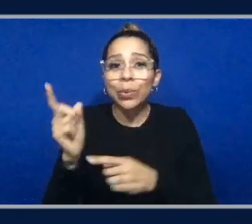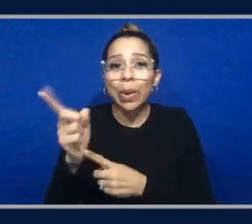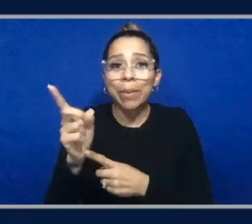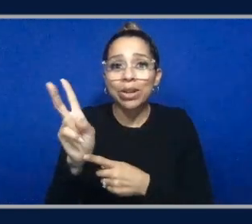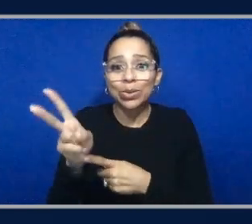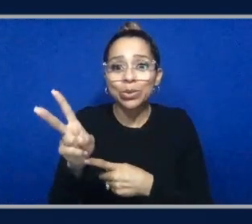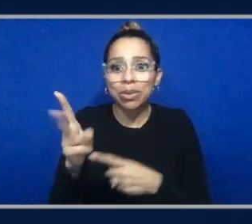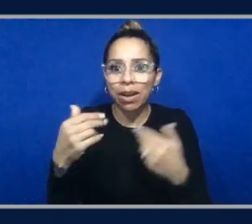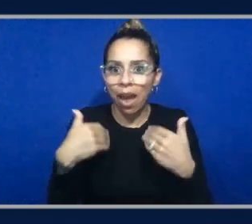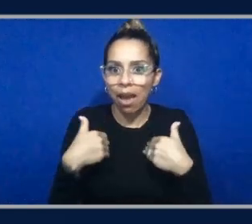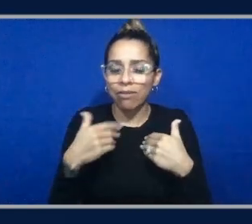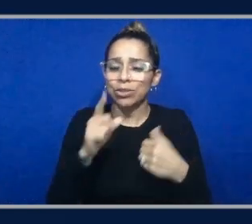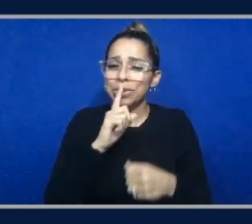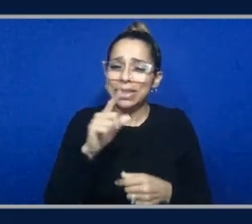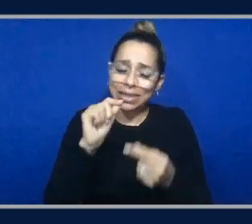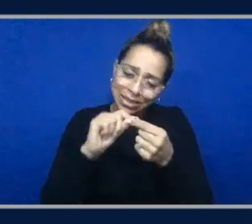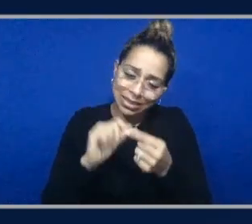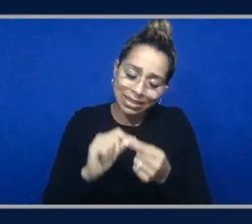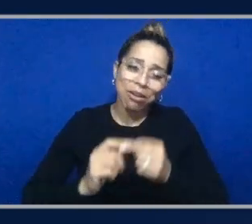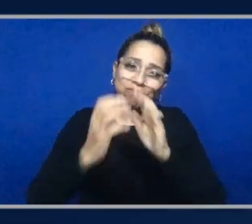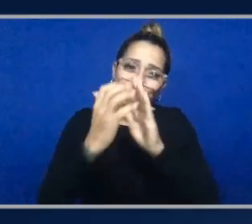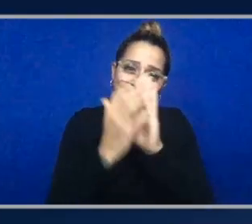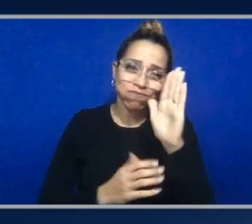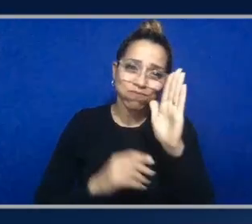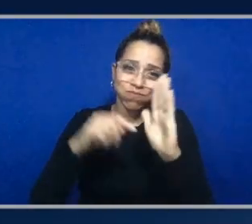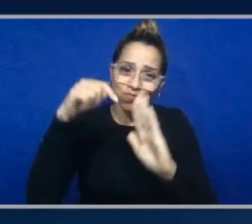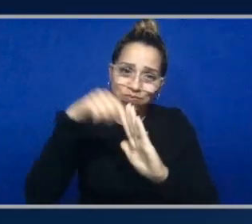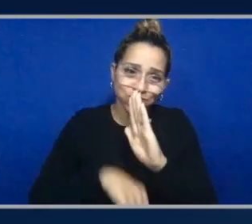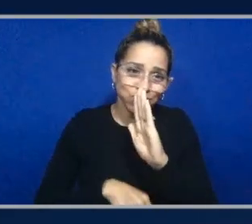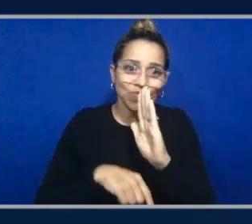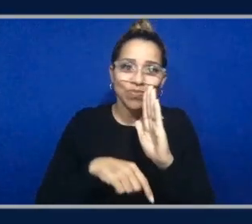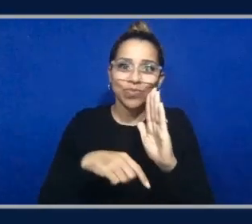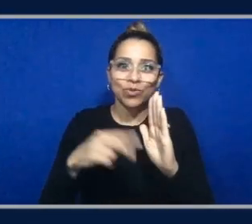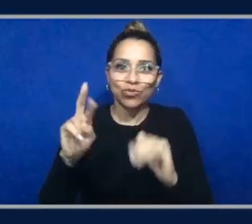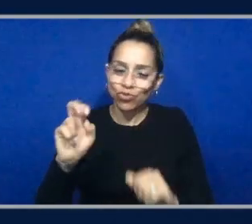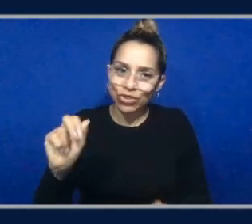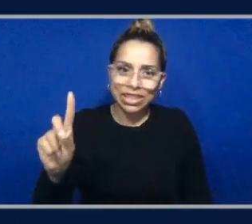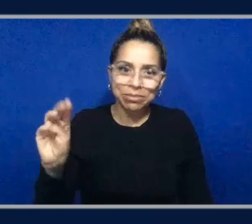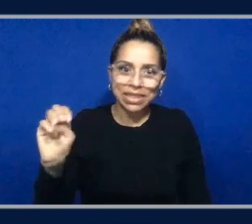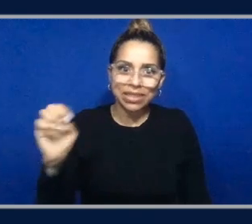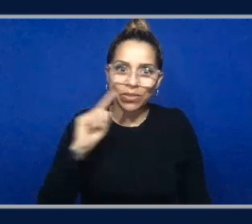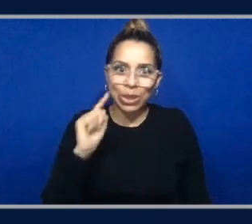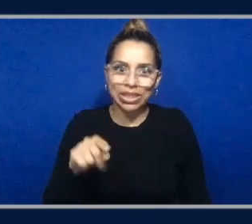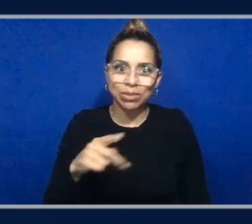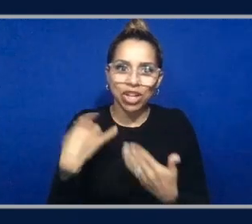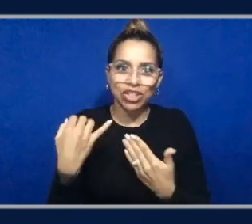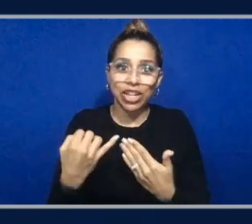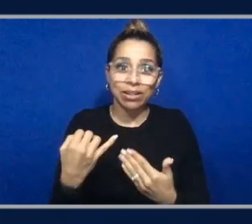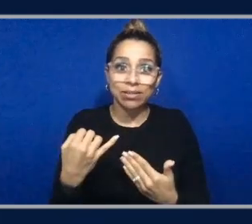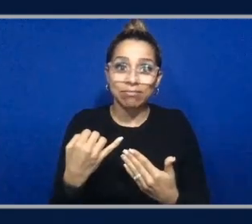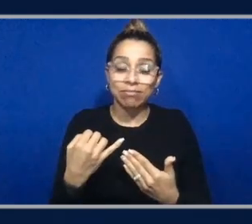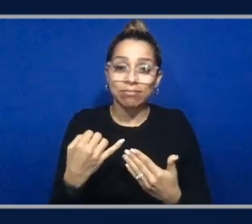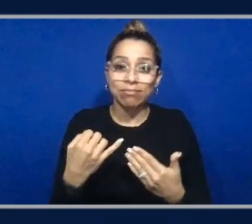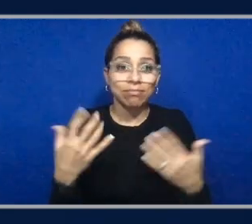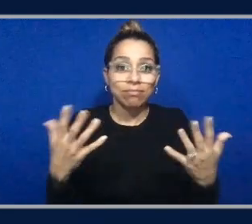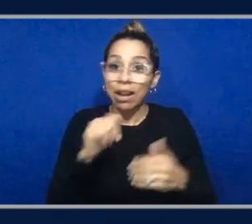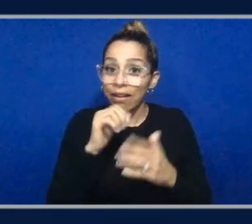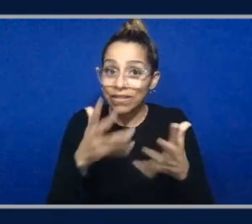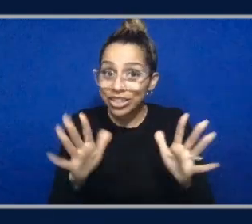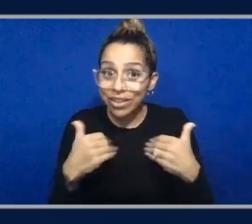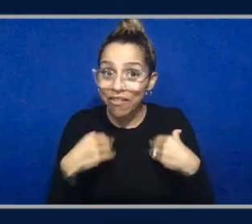detailed README describing this project. Now it doesn't stop there. Let's look at the test